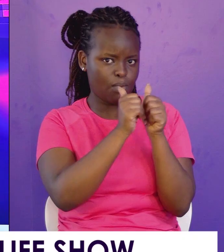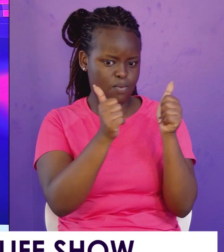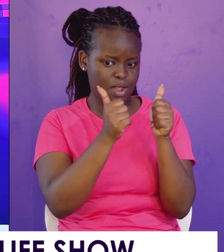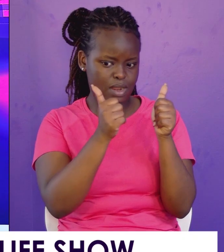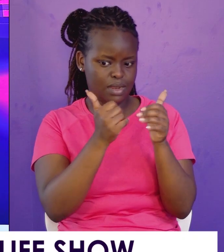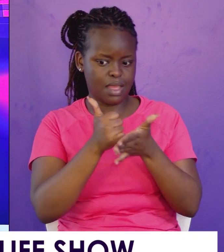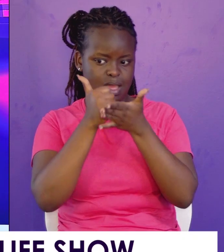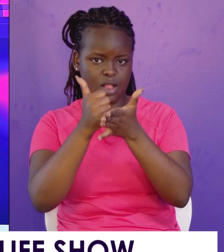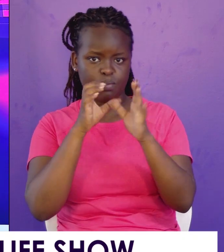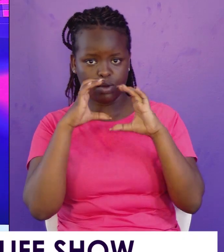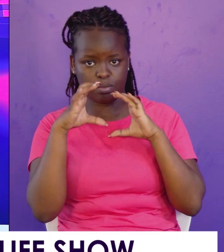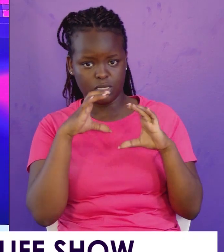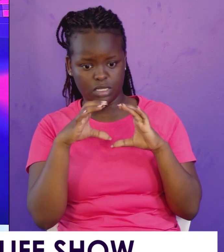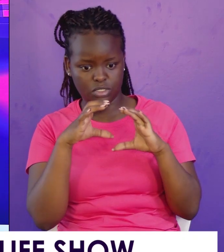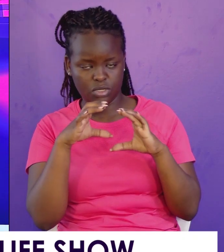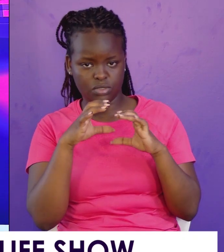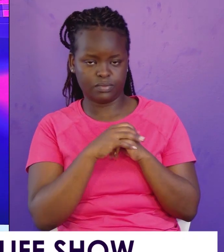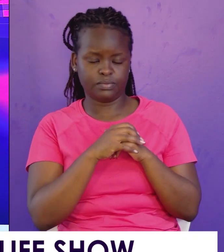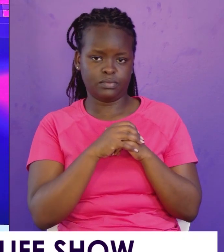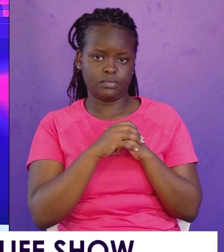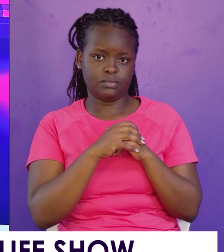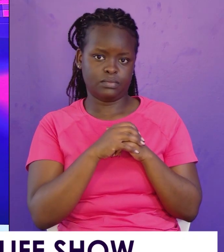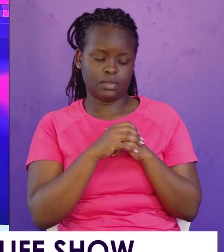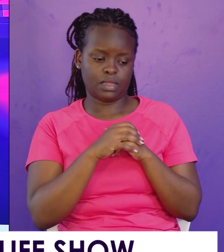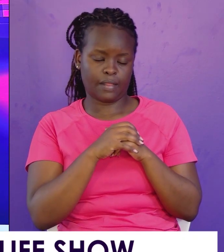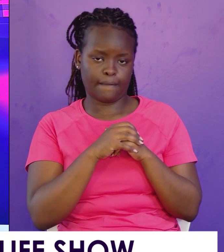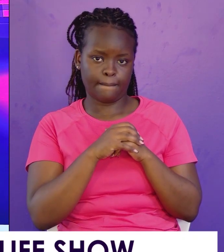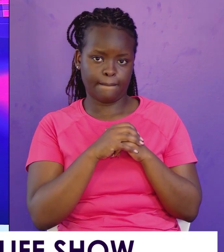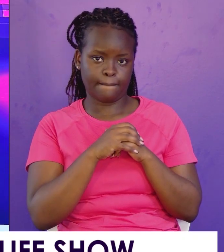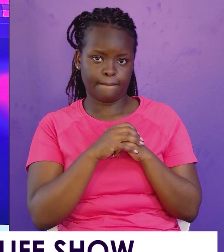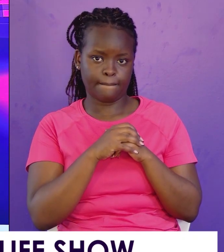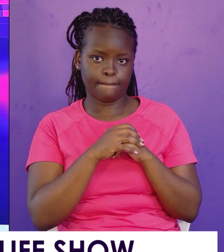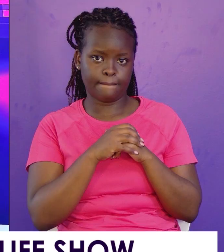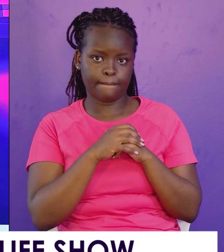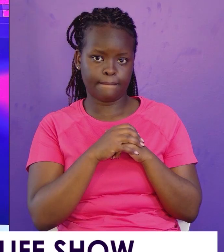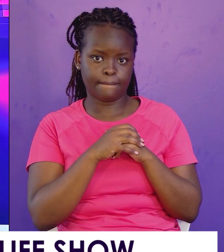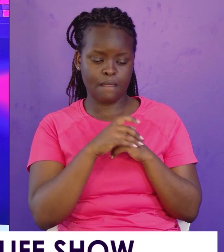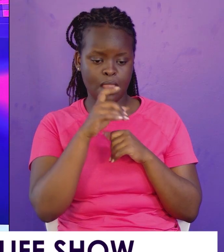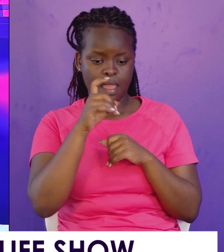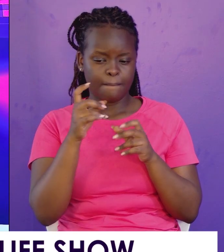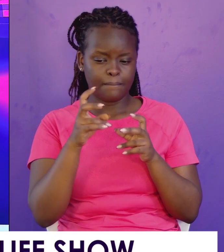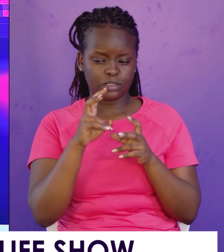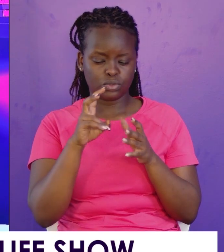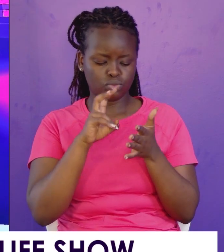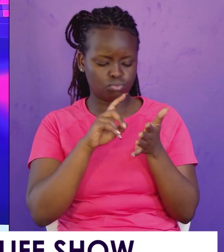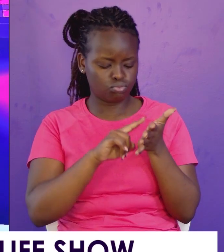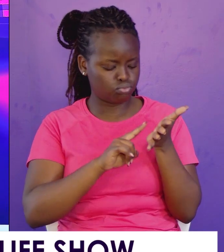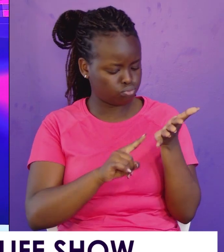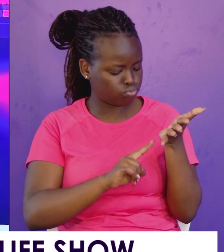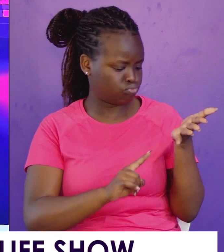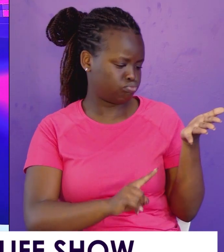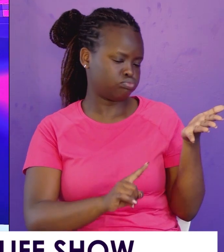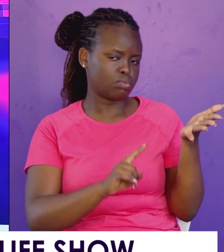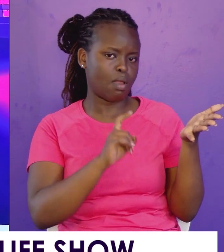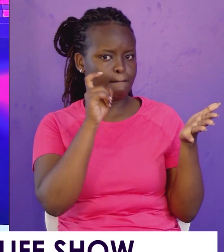communication you are trying to send pass across, yes. So you must look at all those kind of stuff. By the time you're